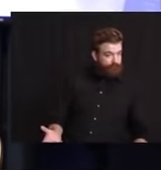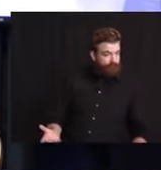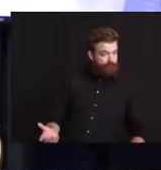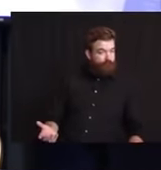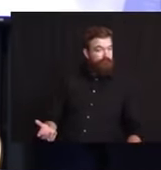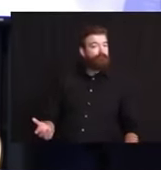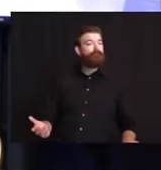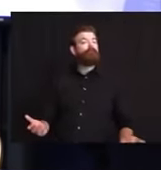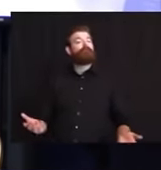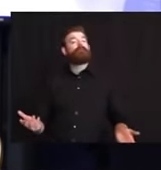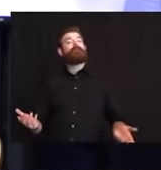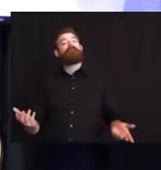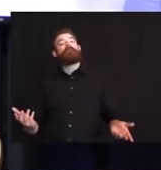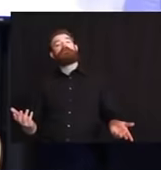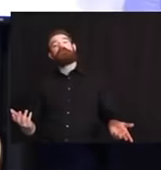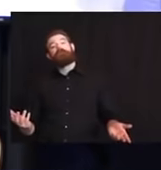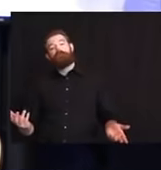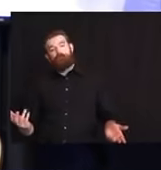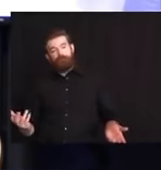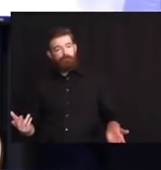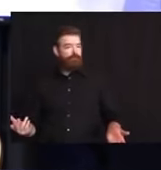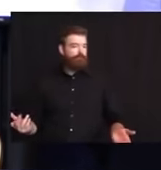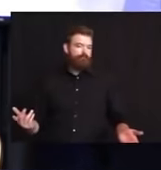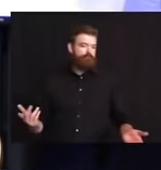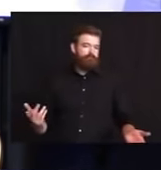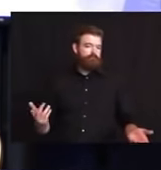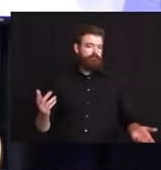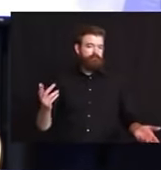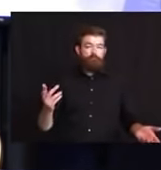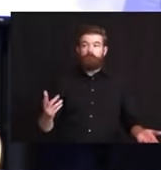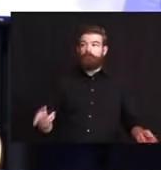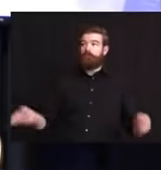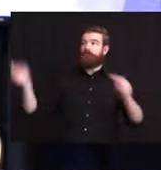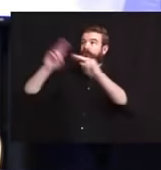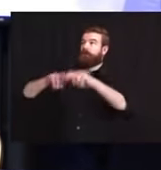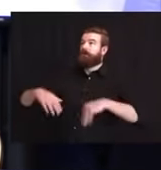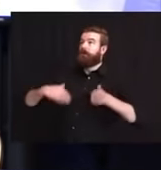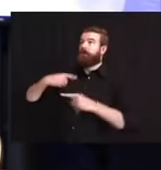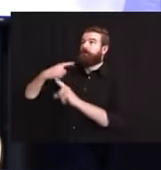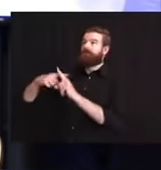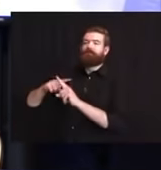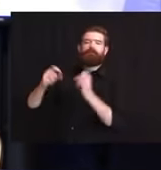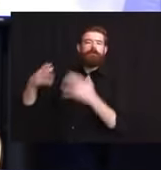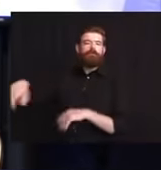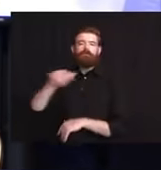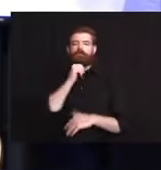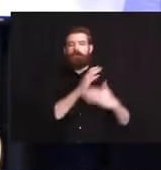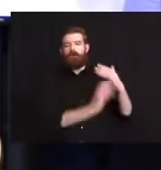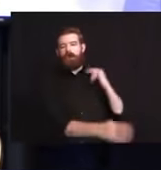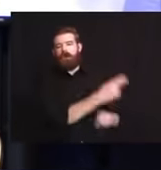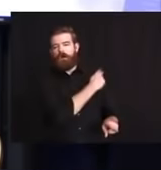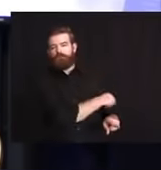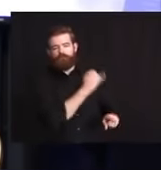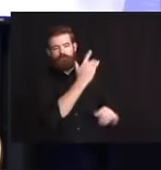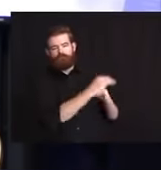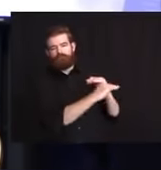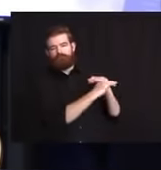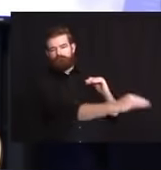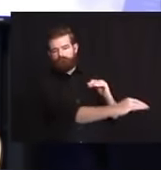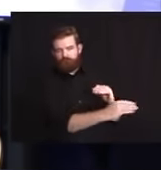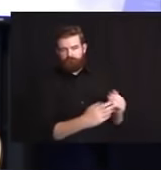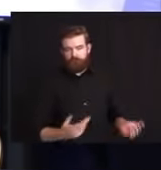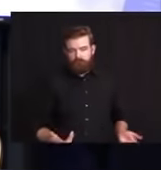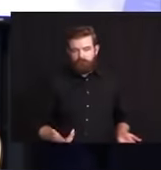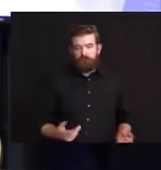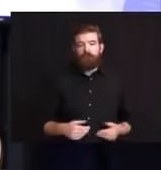inflammatory syndrome, although those numbers are holding. The overall numbers and per 100,000